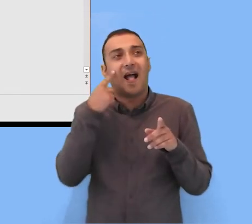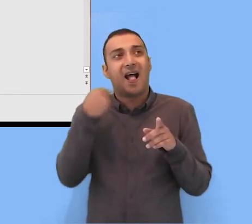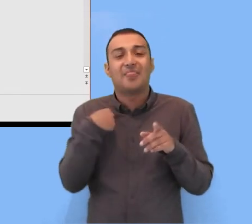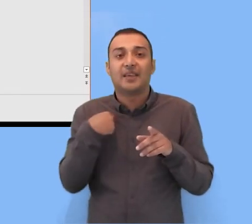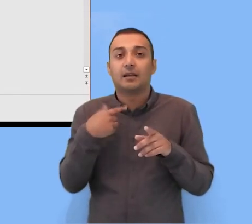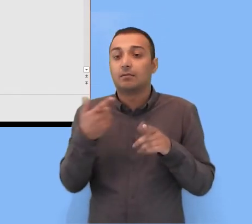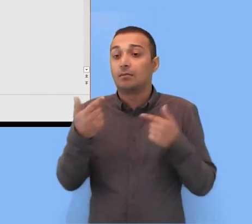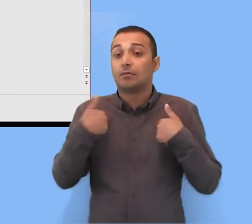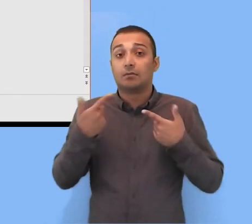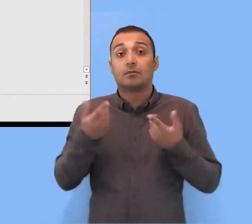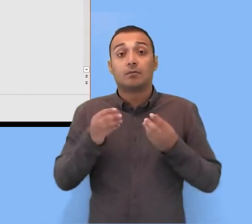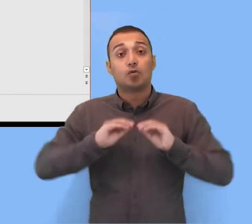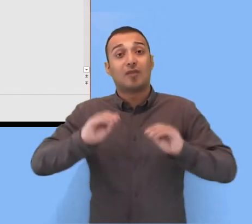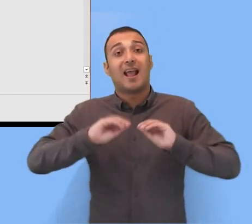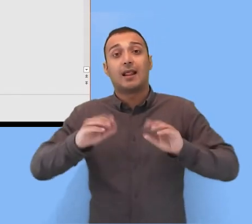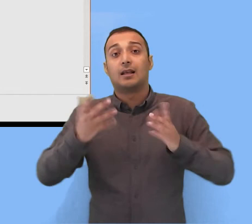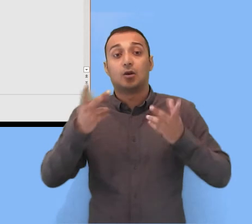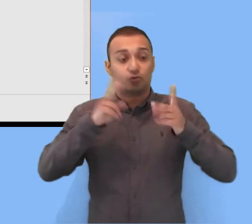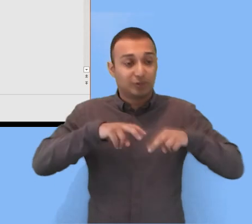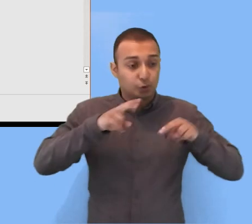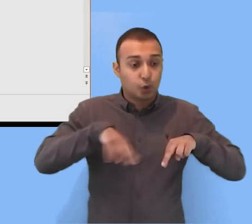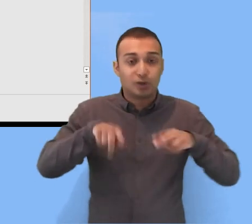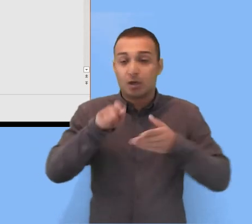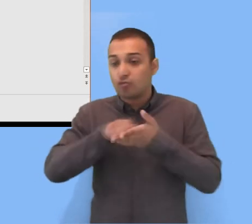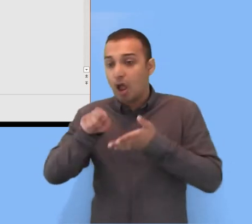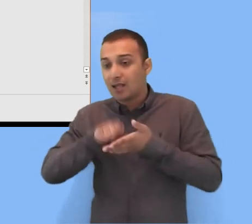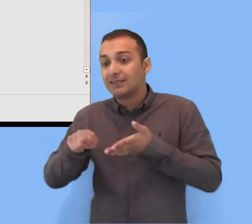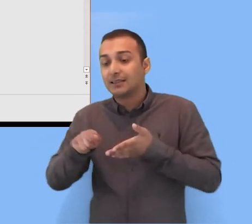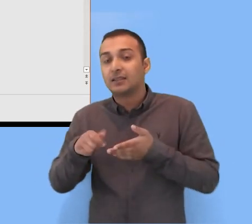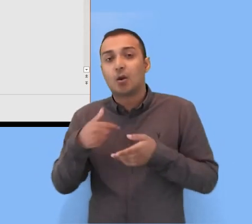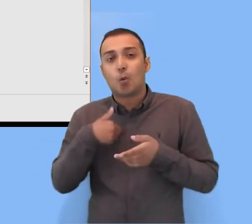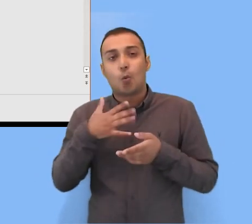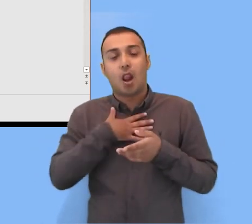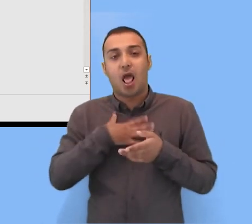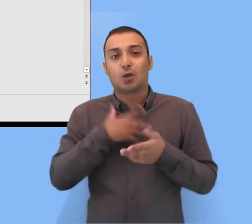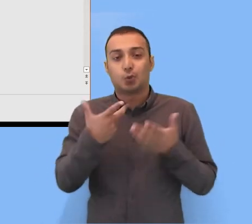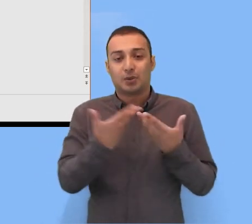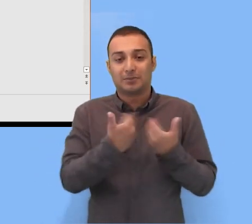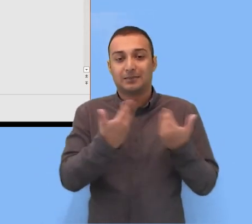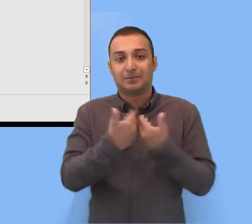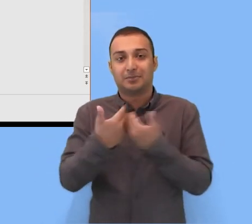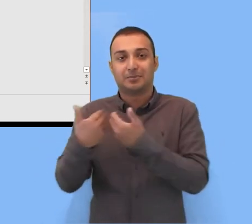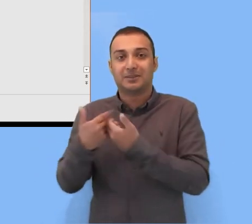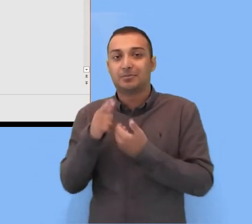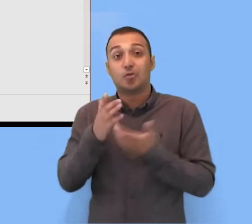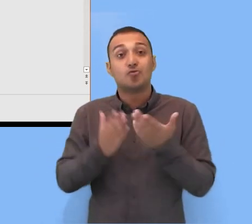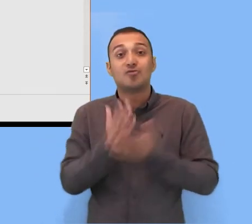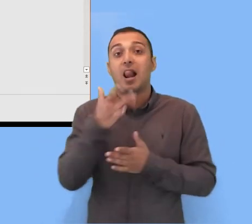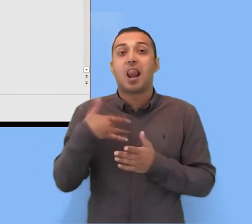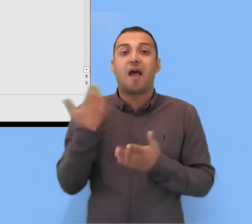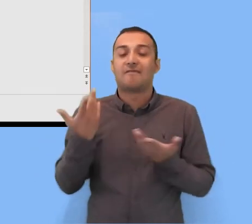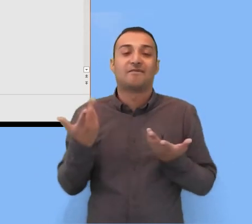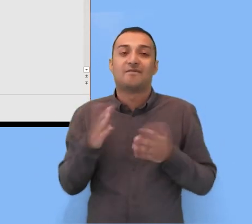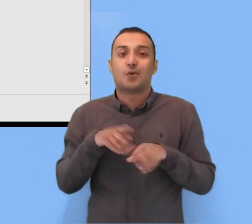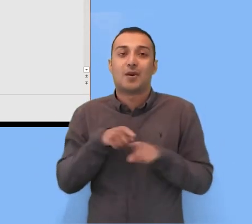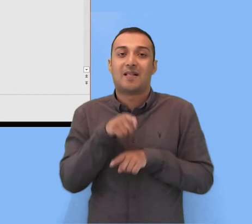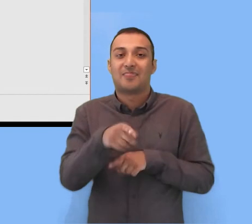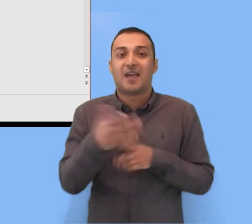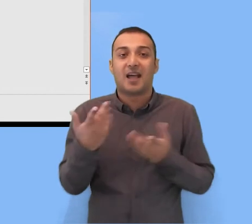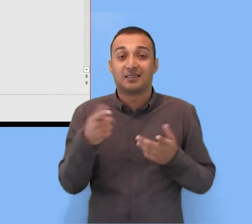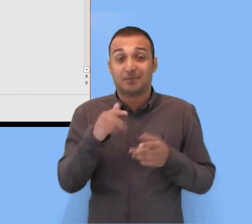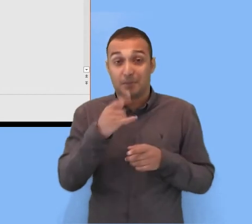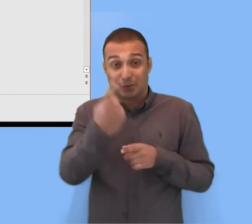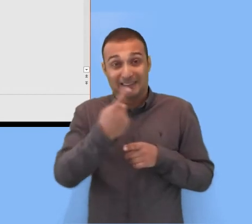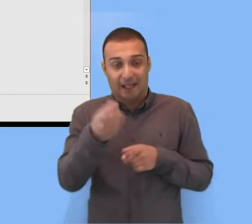running training or researching or writing, we like to split things up, but in real life, as we all know, especially parents or anyone who's cared for